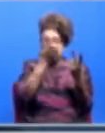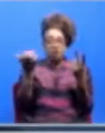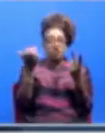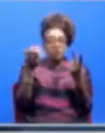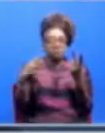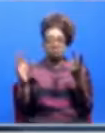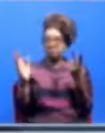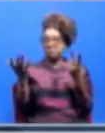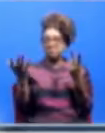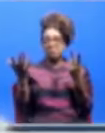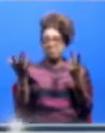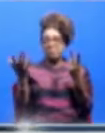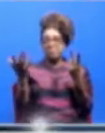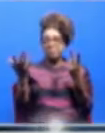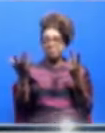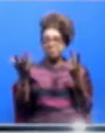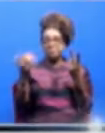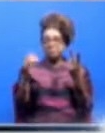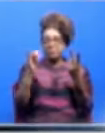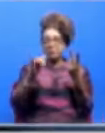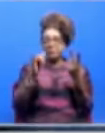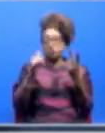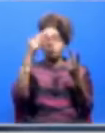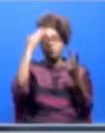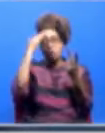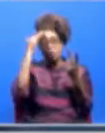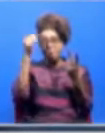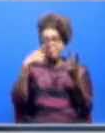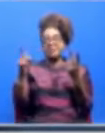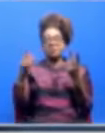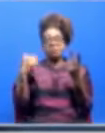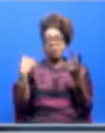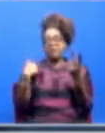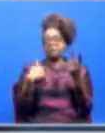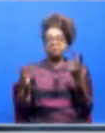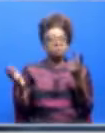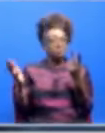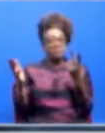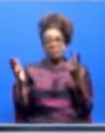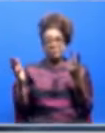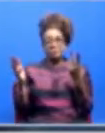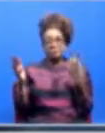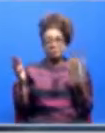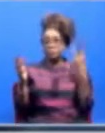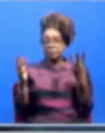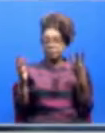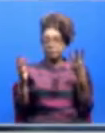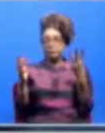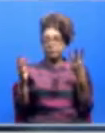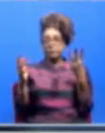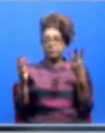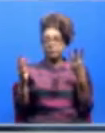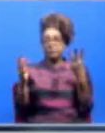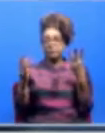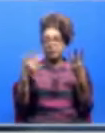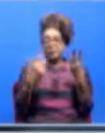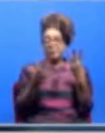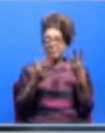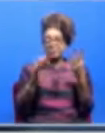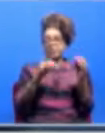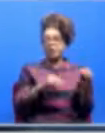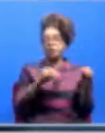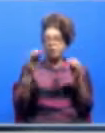okay? Ignorance. Just say, yeah, you know it, but you're not bothered, okay? The other one could be that aspect of